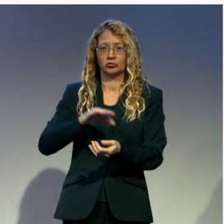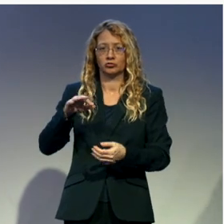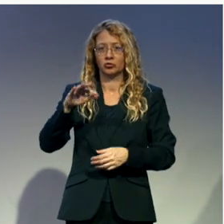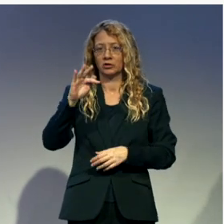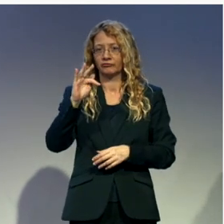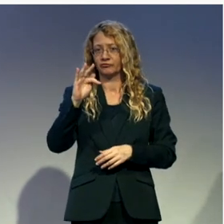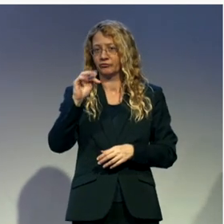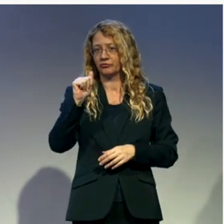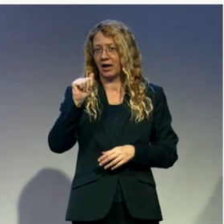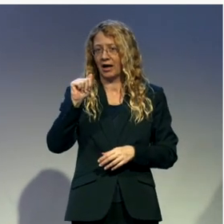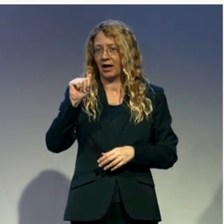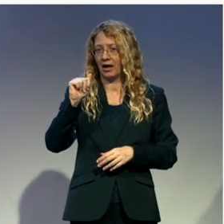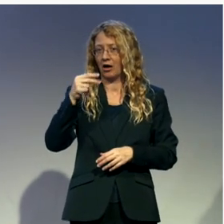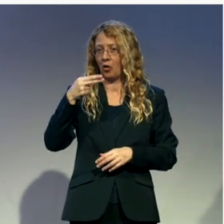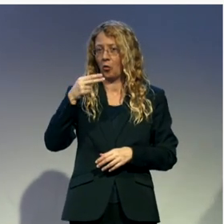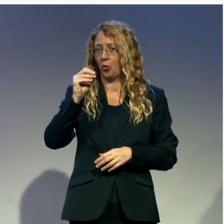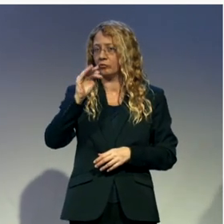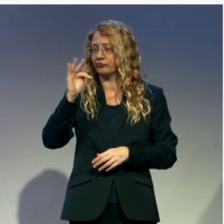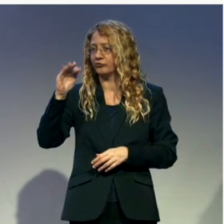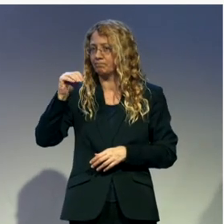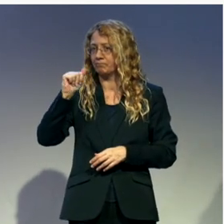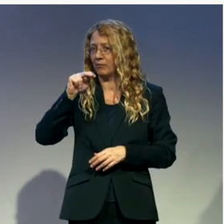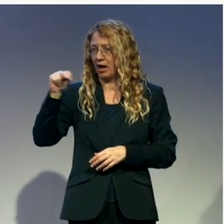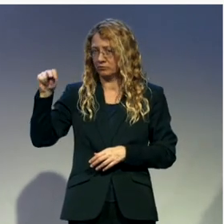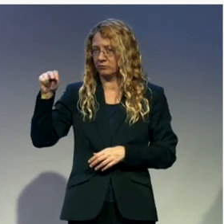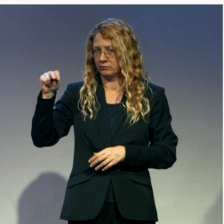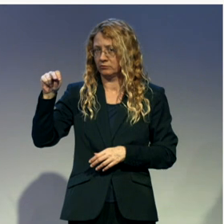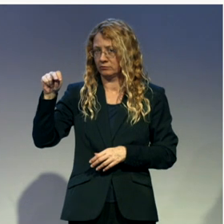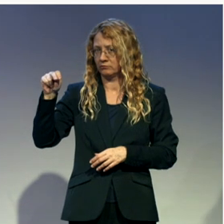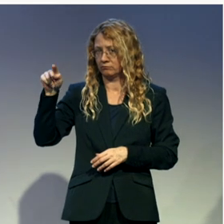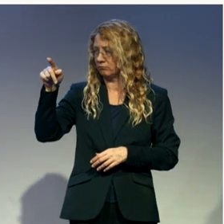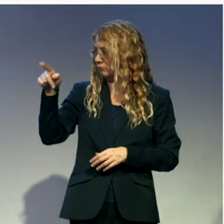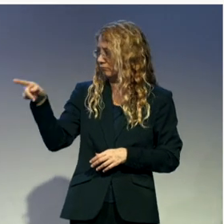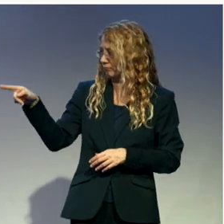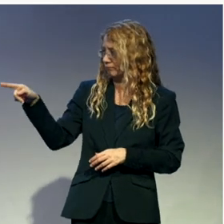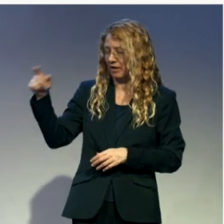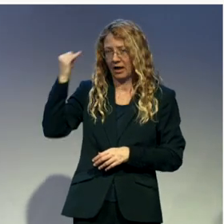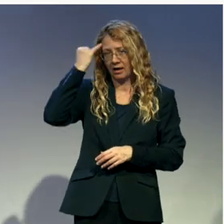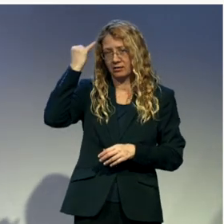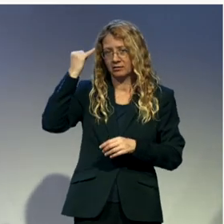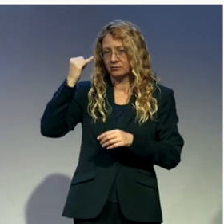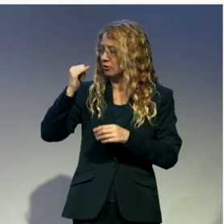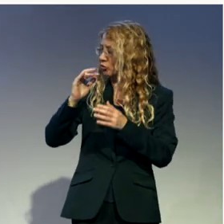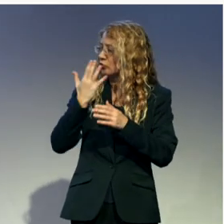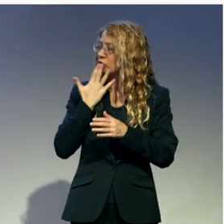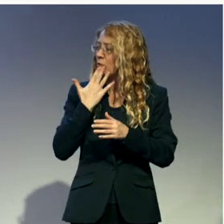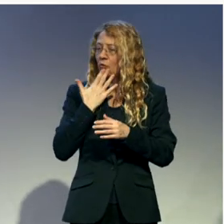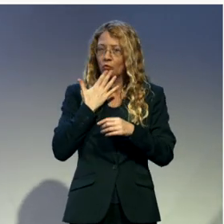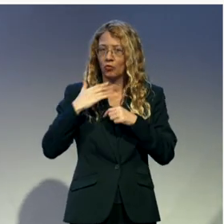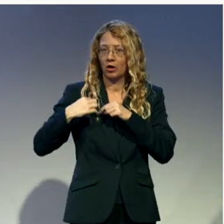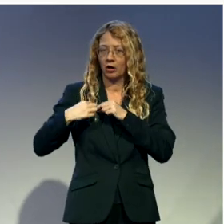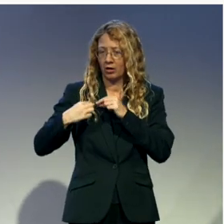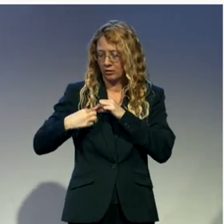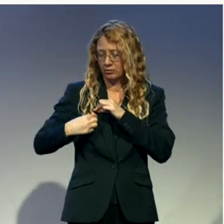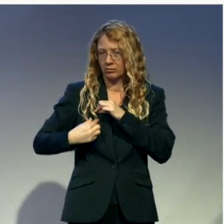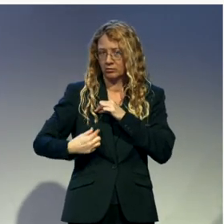were devised. These are braille tapes. You can see only white, black, and red colors. But each square, this is